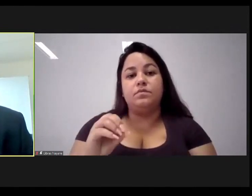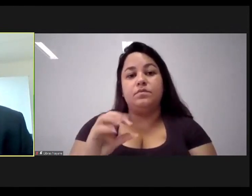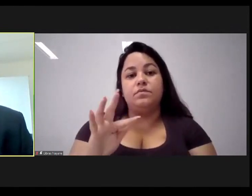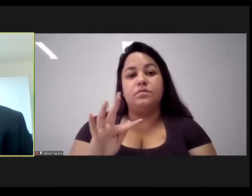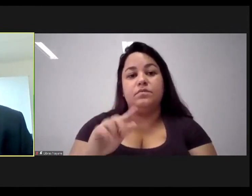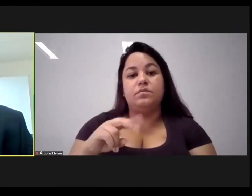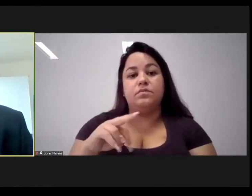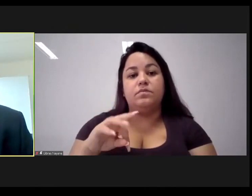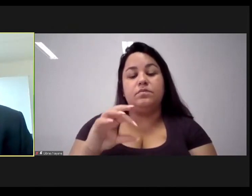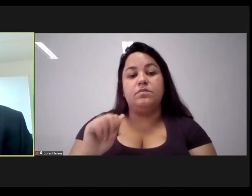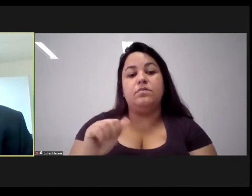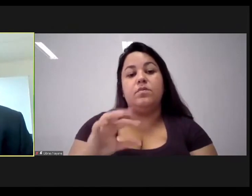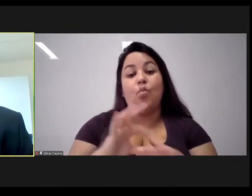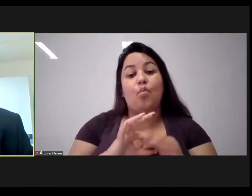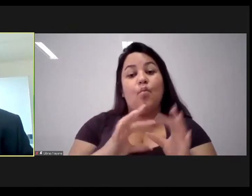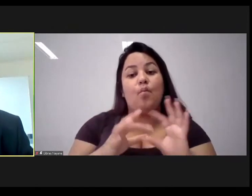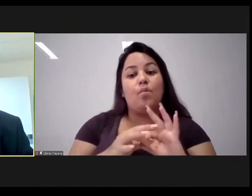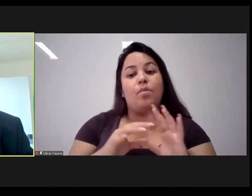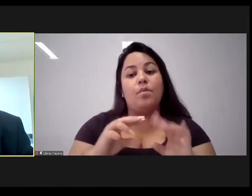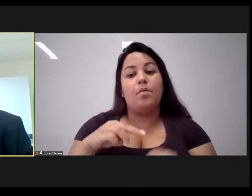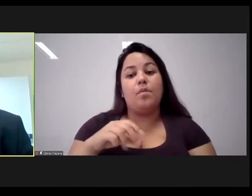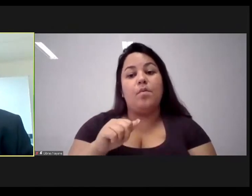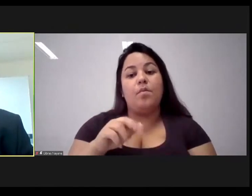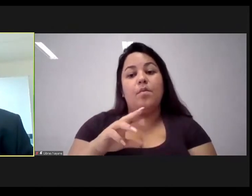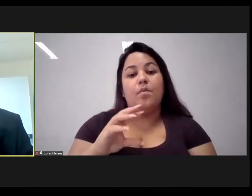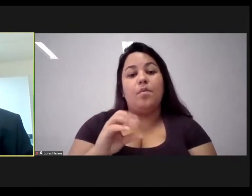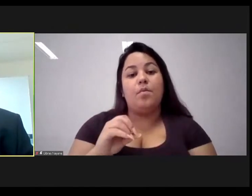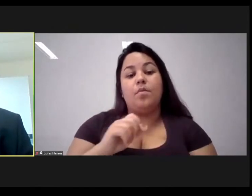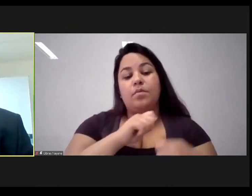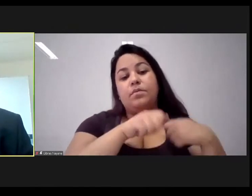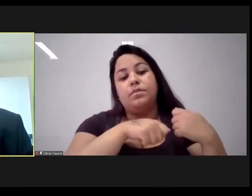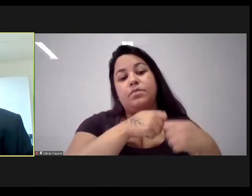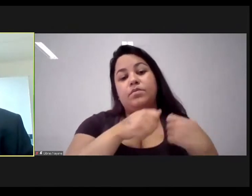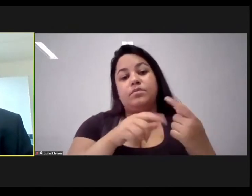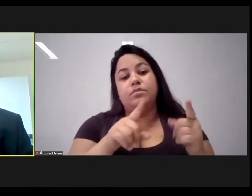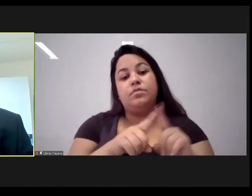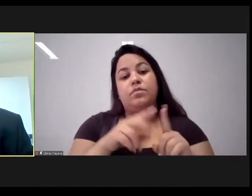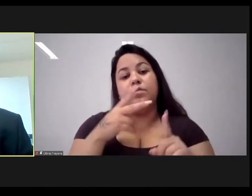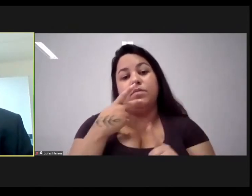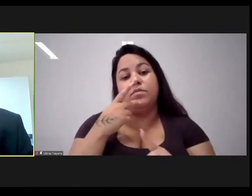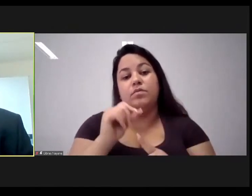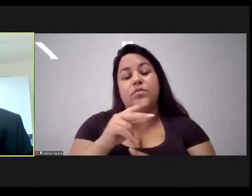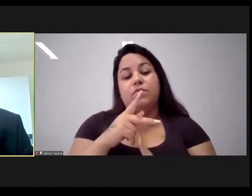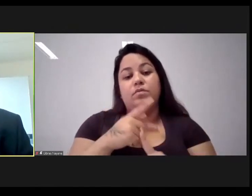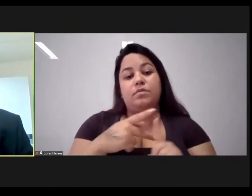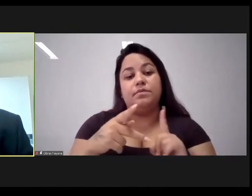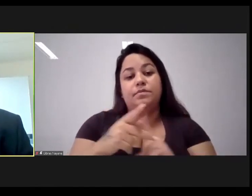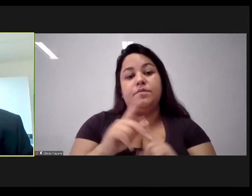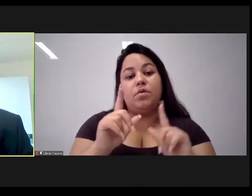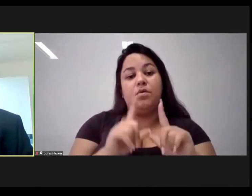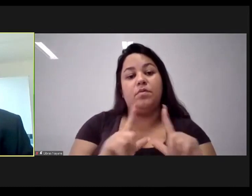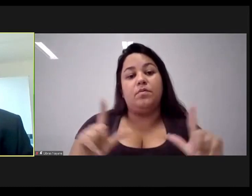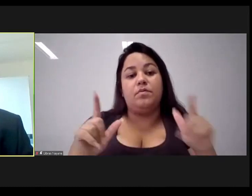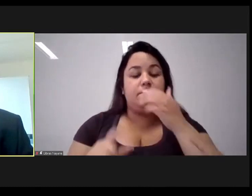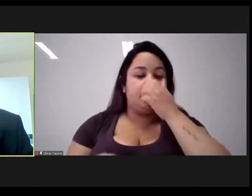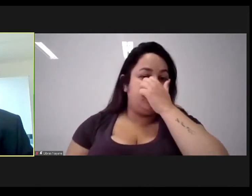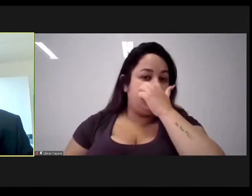Genta talks about the macroeconomics, and I will talk